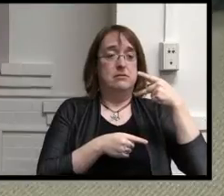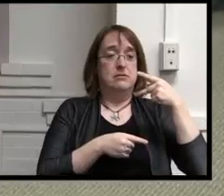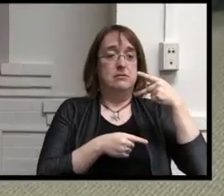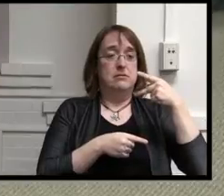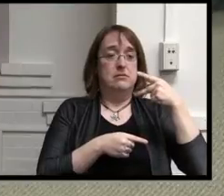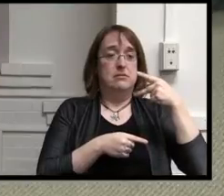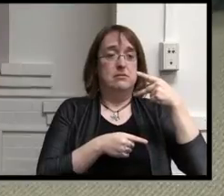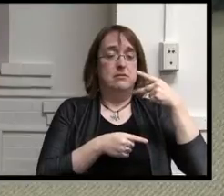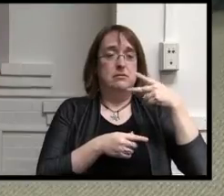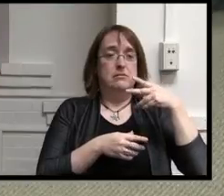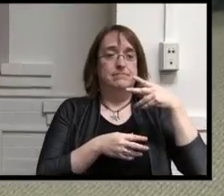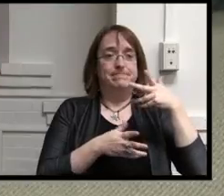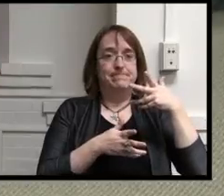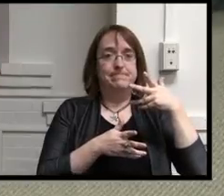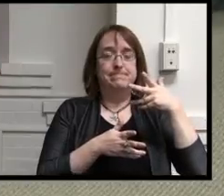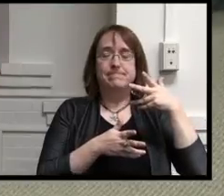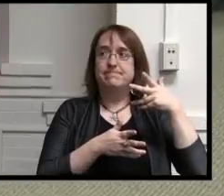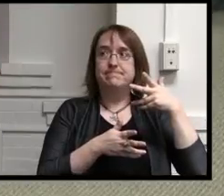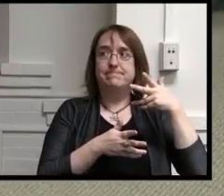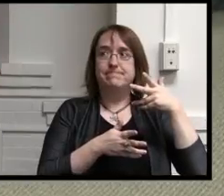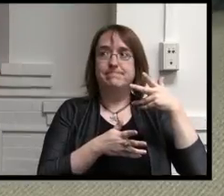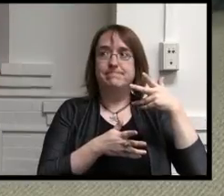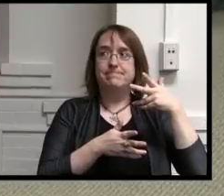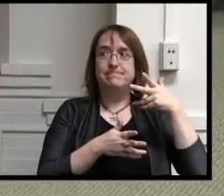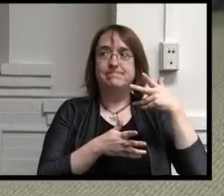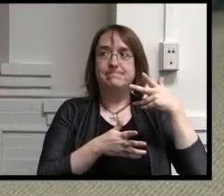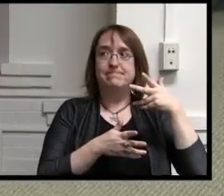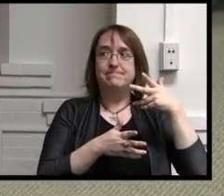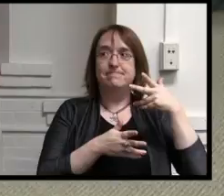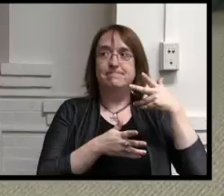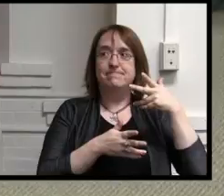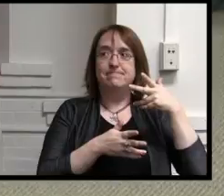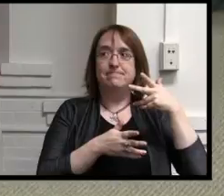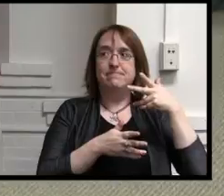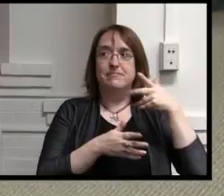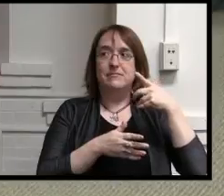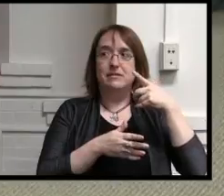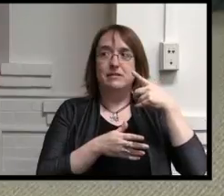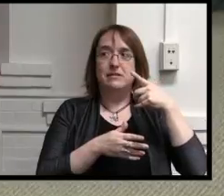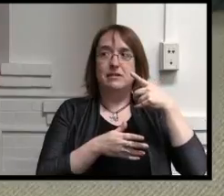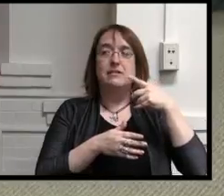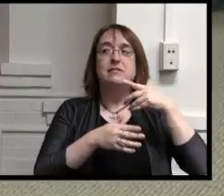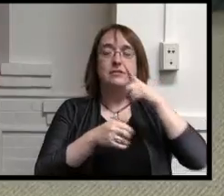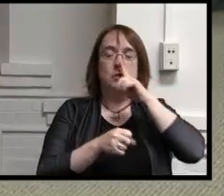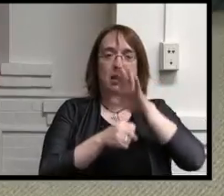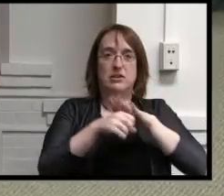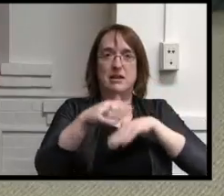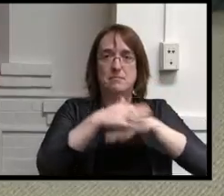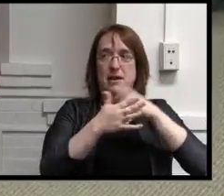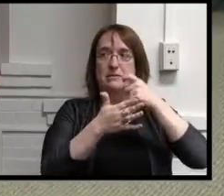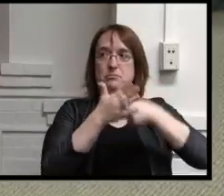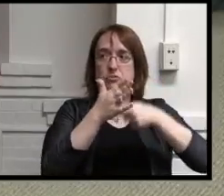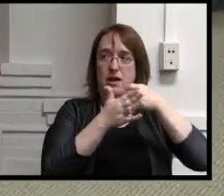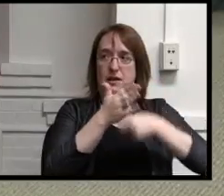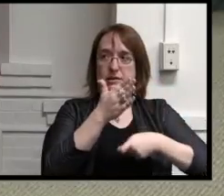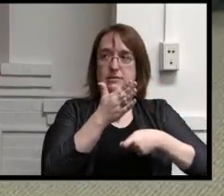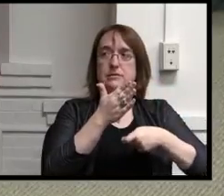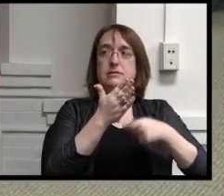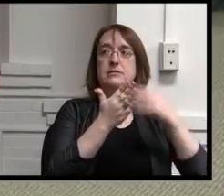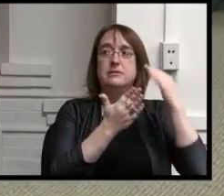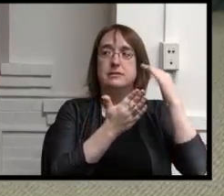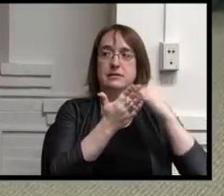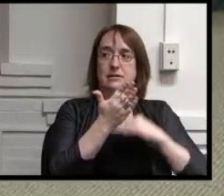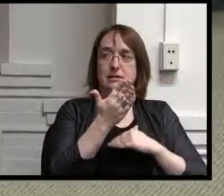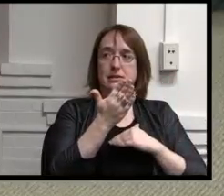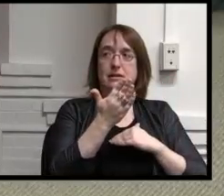the contractor. So they need to do that for us in all the different construction trades. But